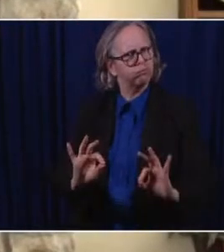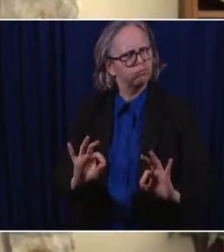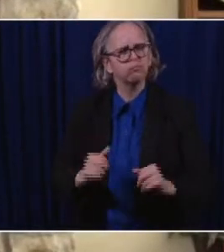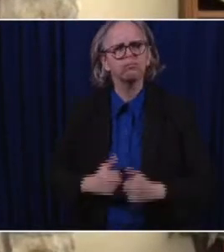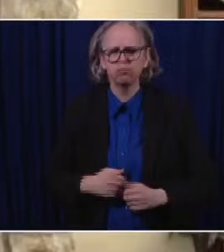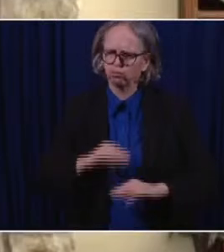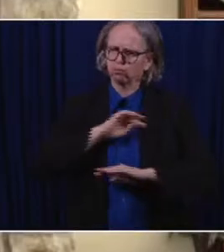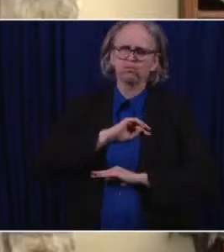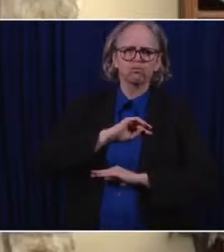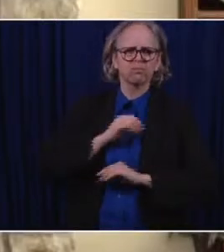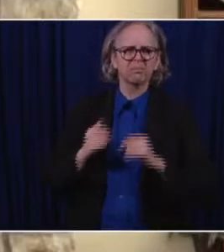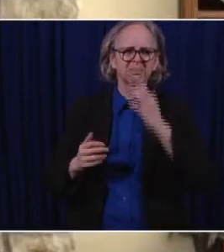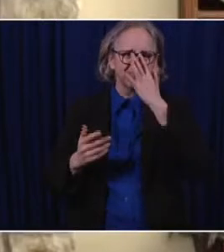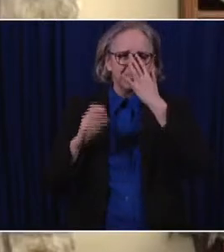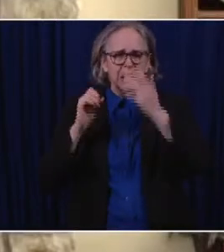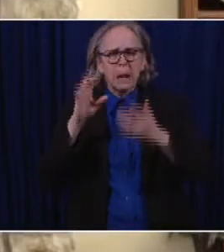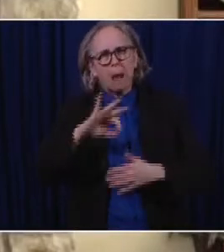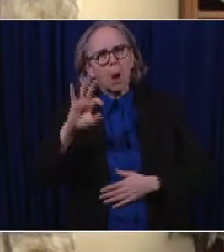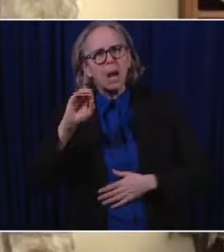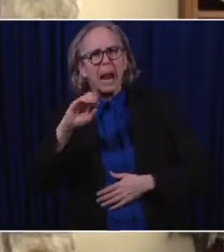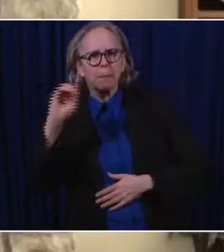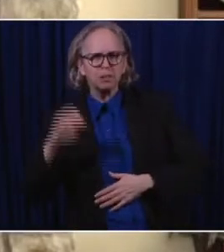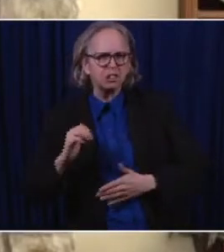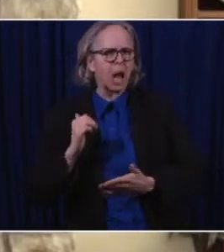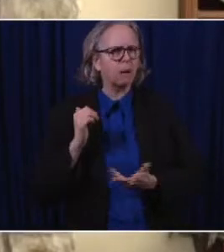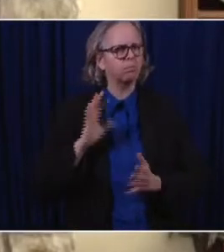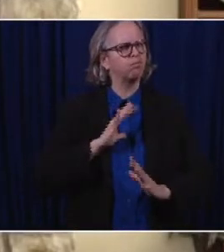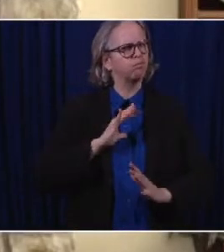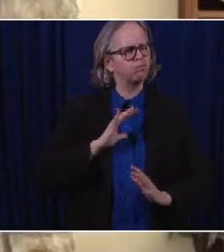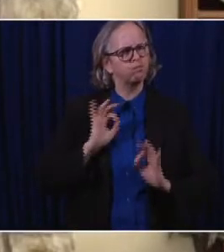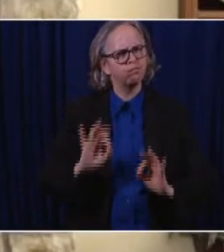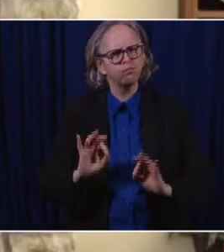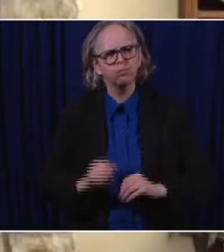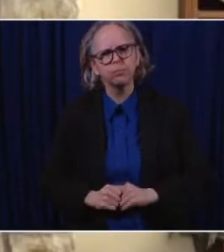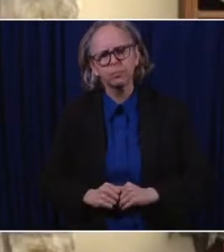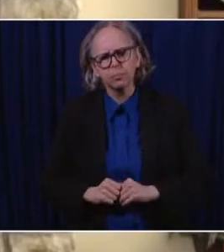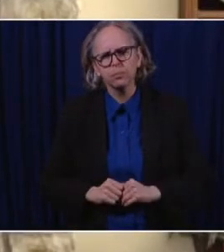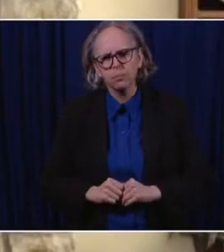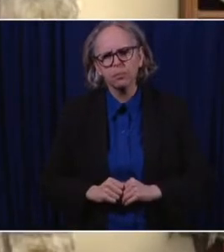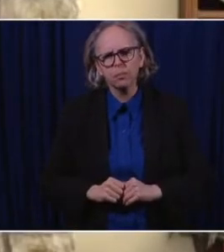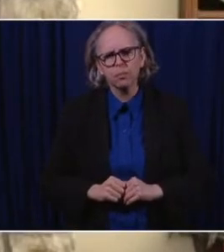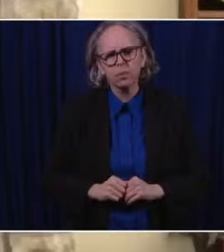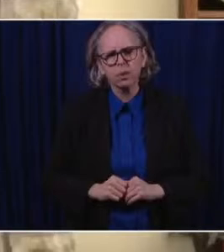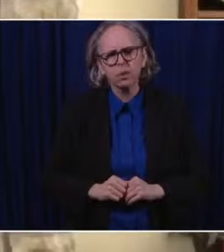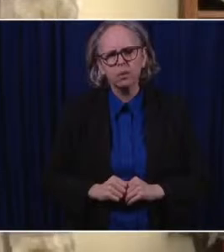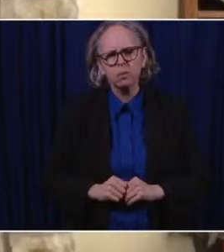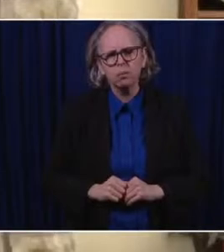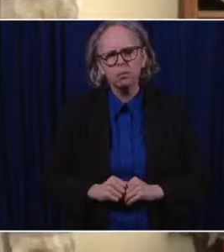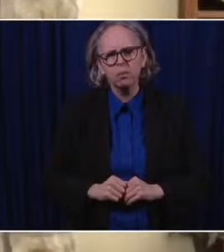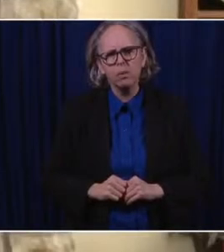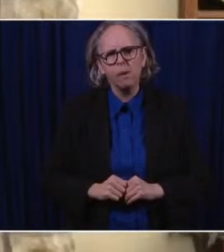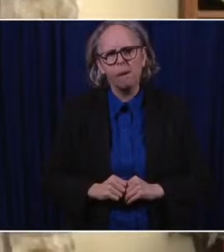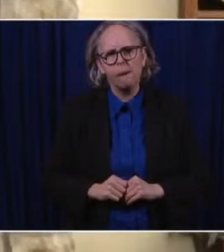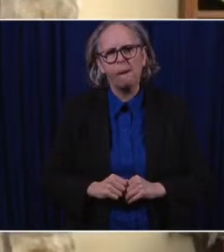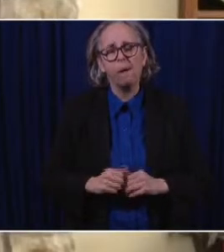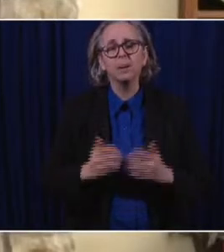than 90% take up or during that 7-day period of time. So